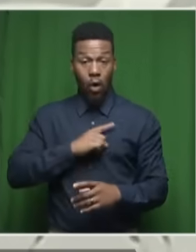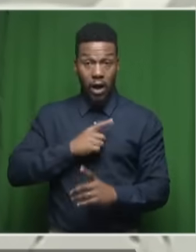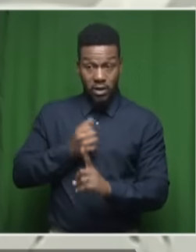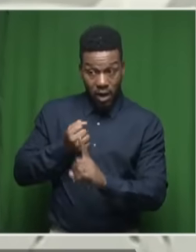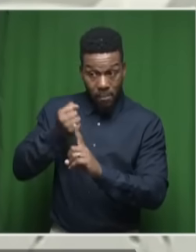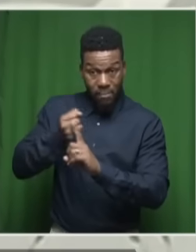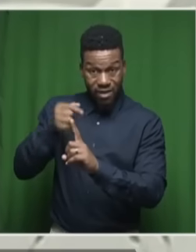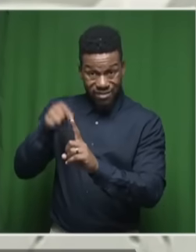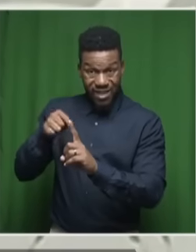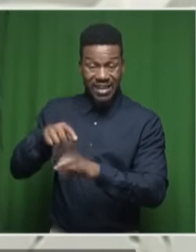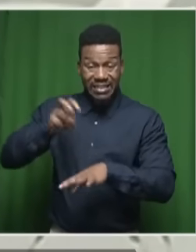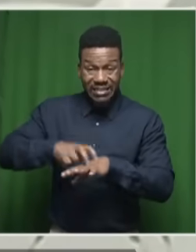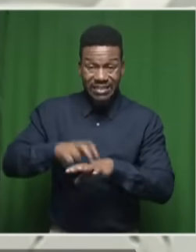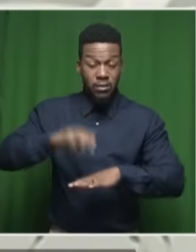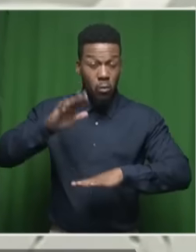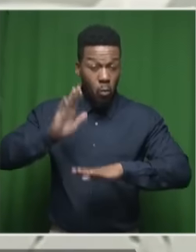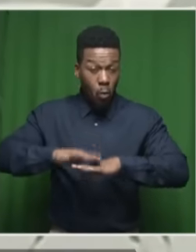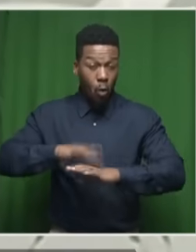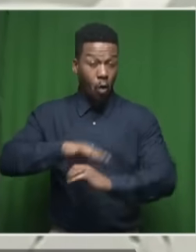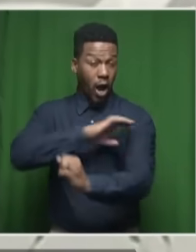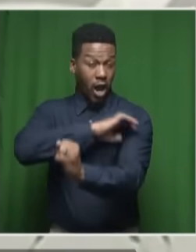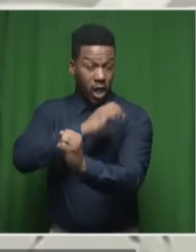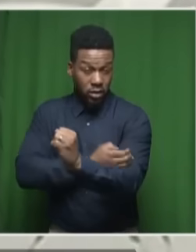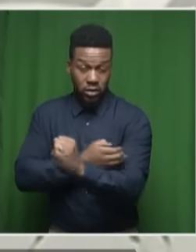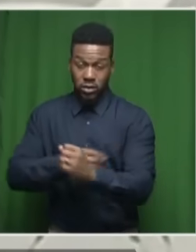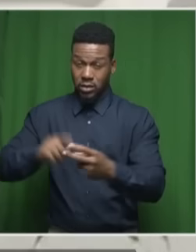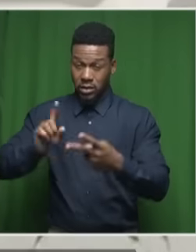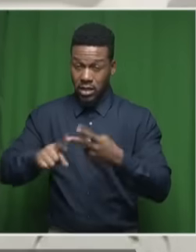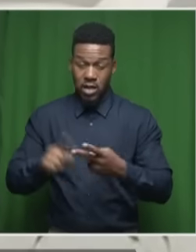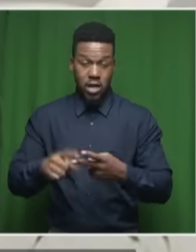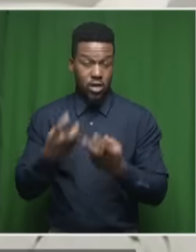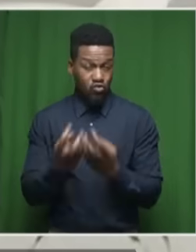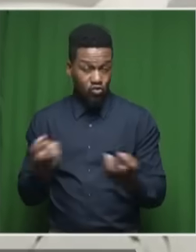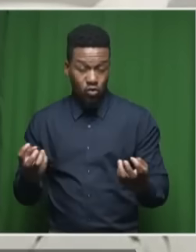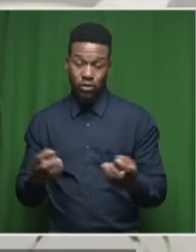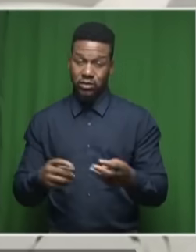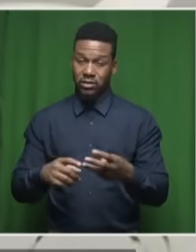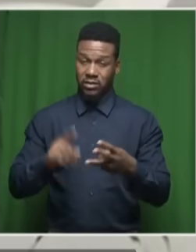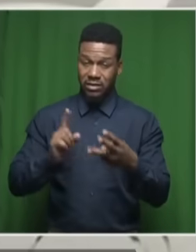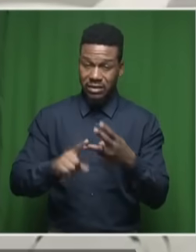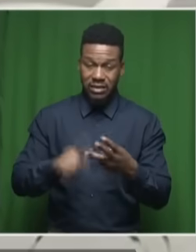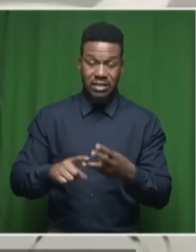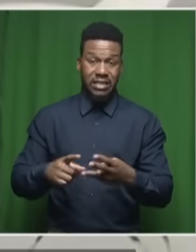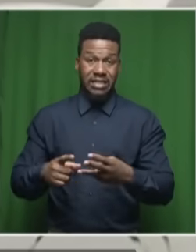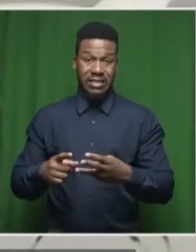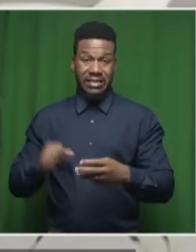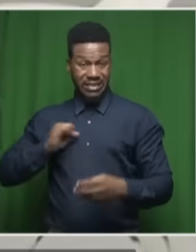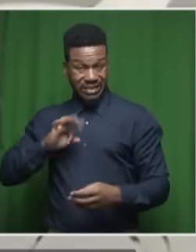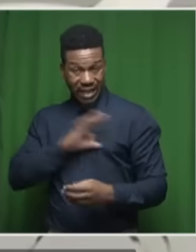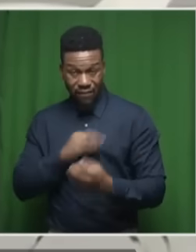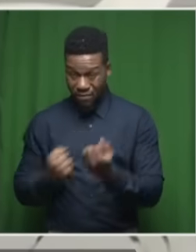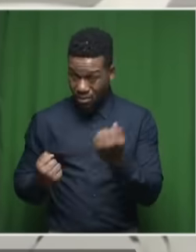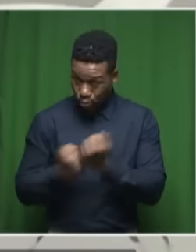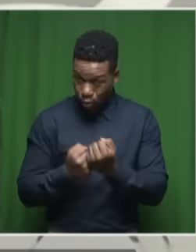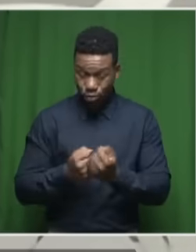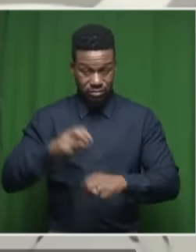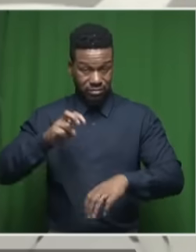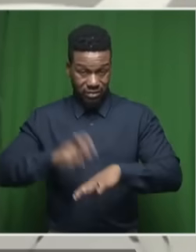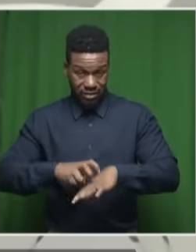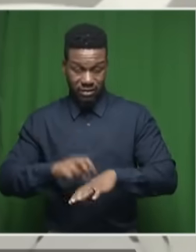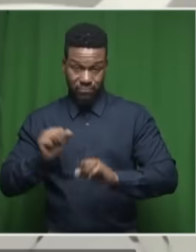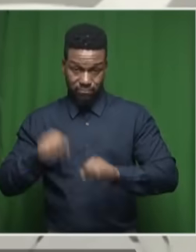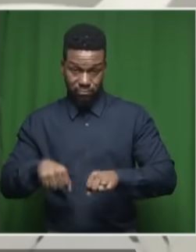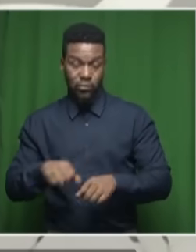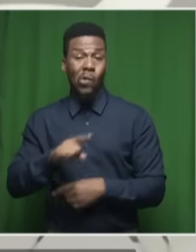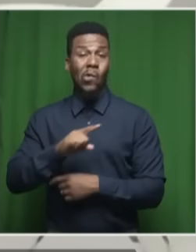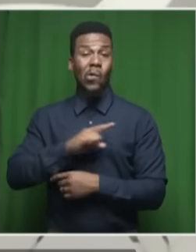energy, it requires a lot of resources, and indeed it requires a lot of supportive staff, so that the work that